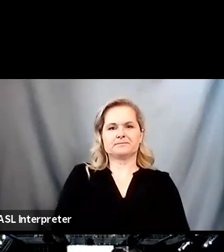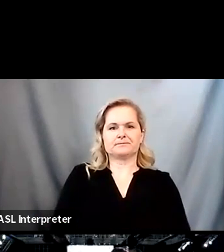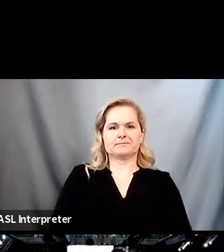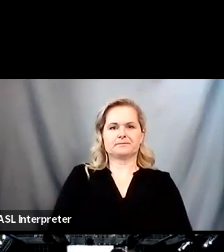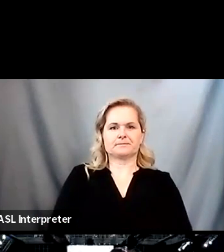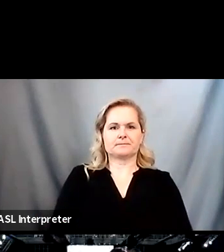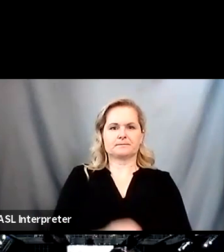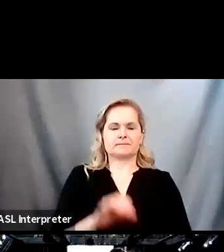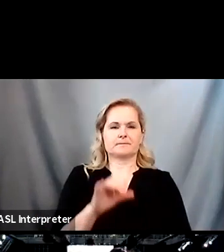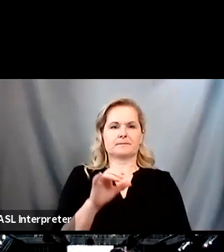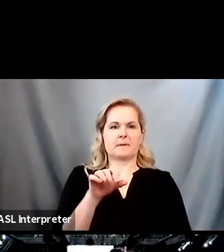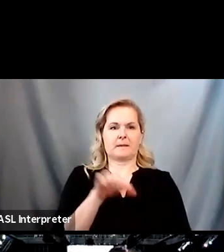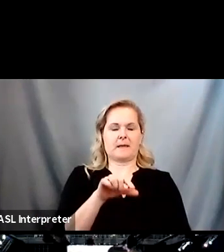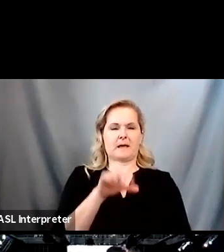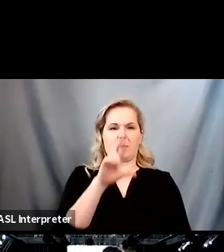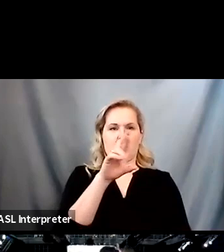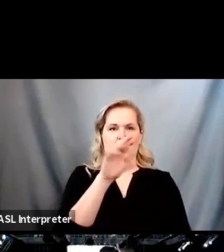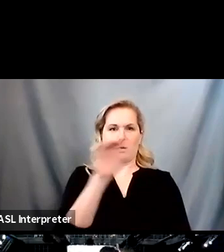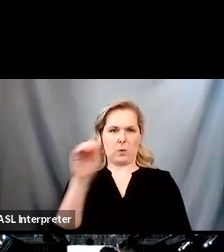This is Rue.